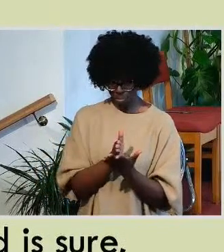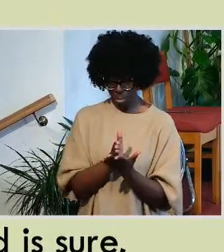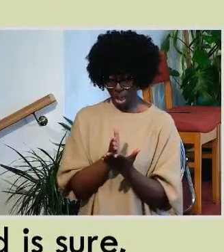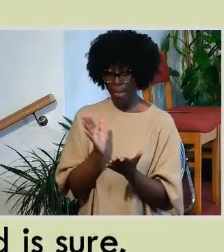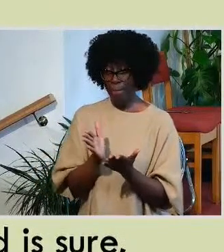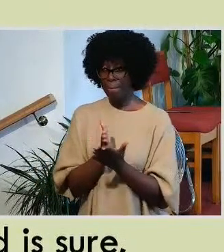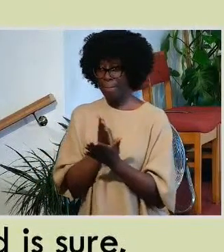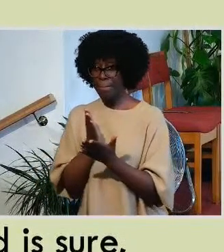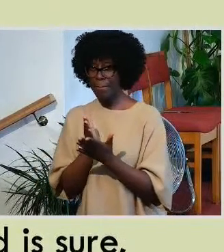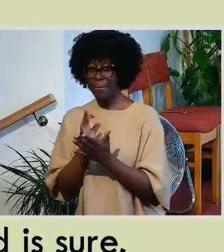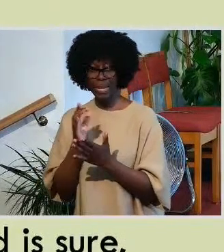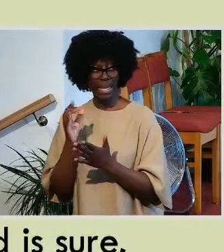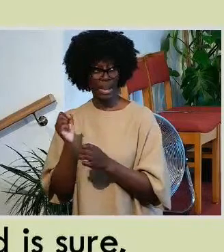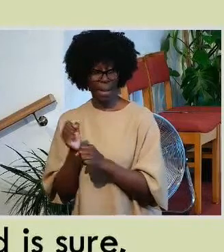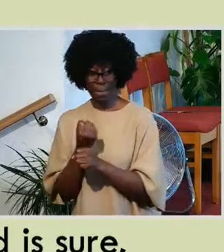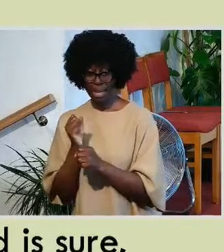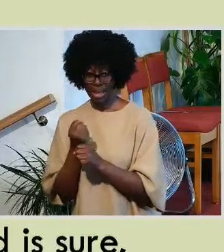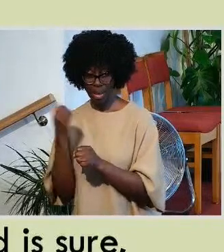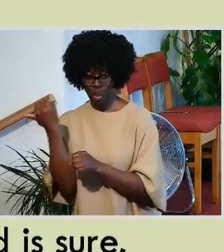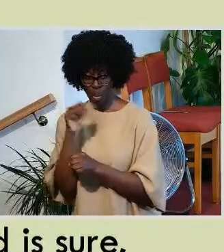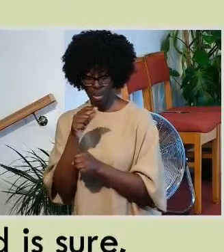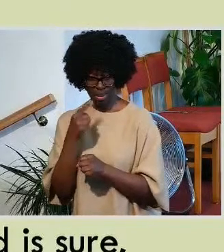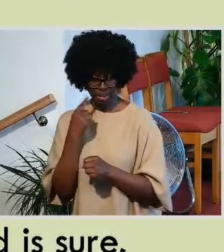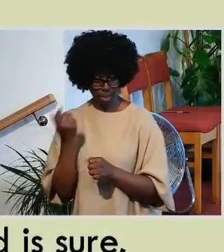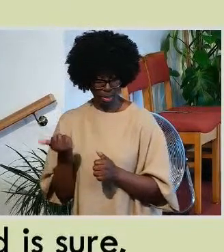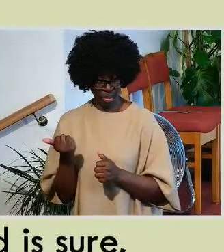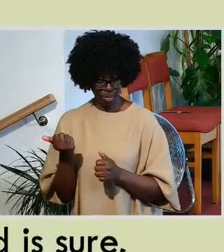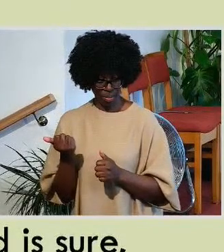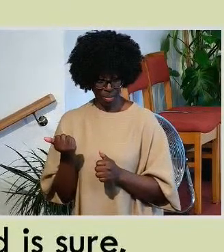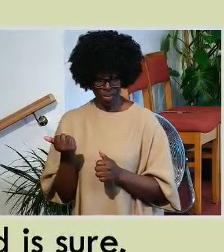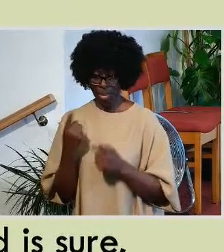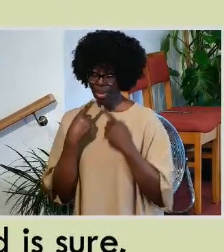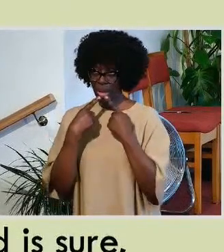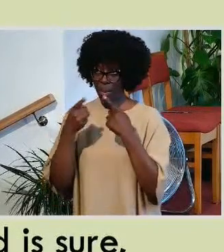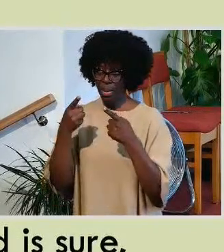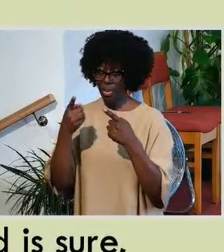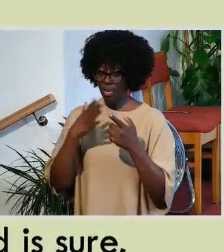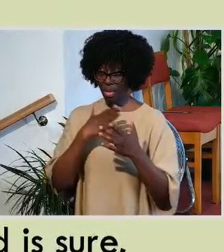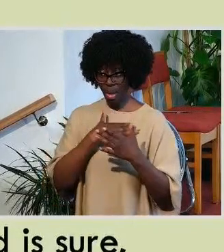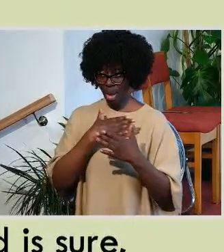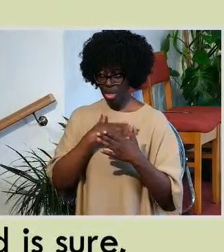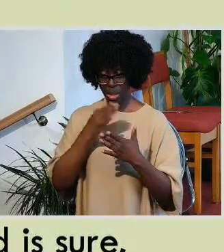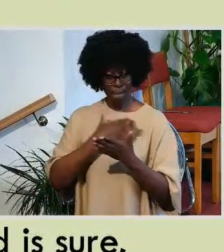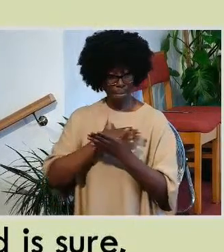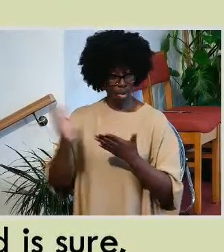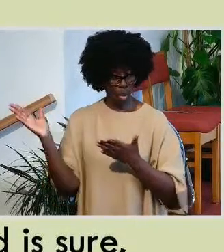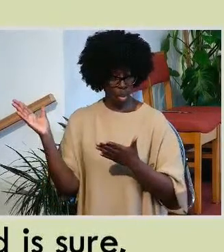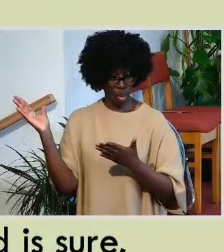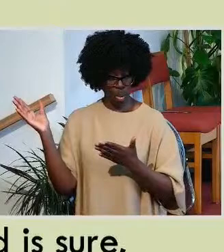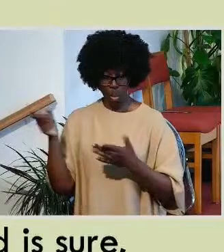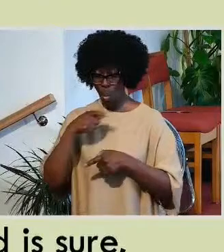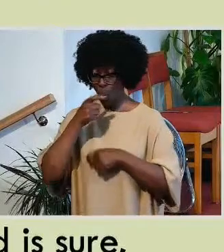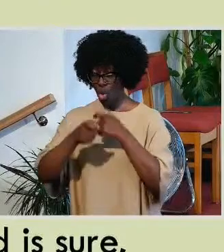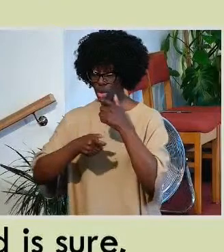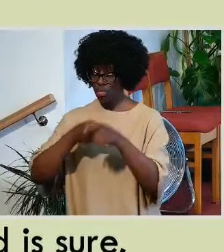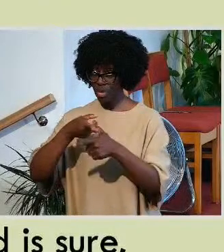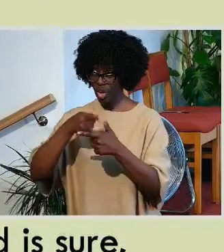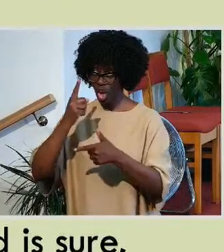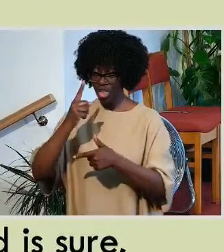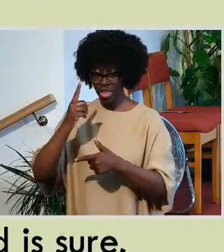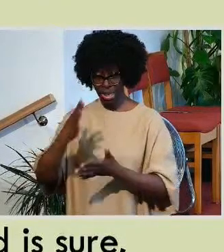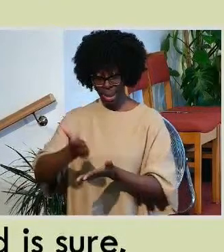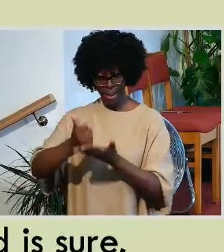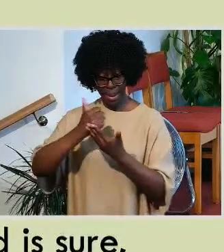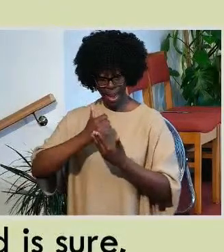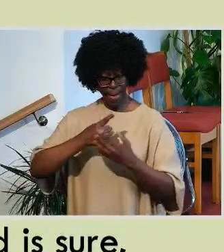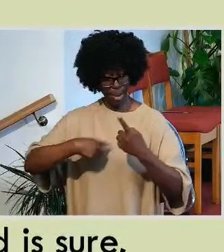right, rejoicing the heart. The commandment of the Lord is pure, enlightening the eyes." So the word of God can revive us. It can